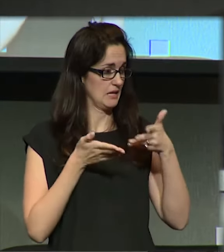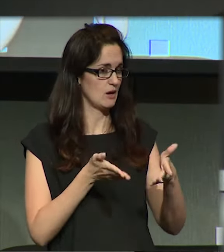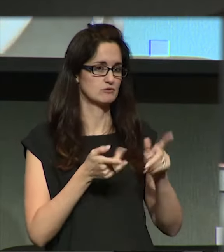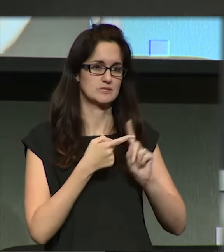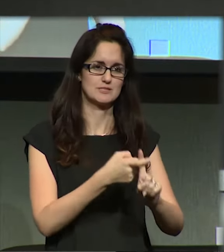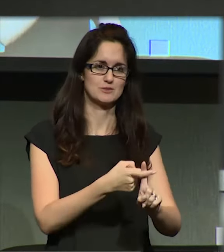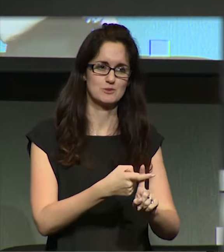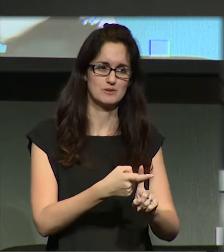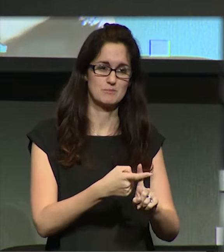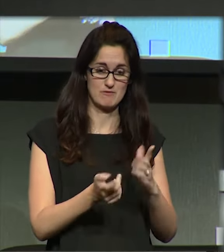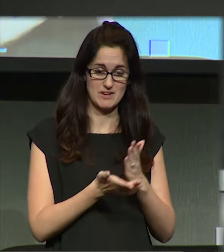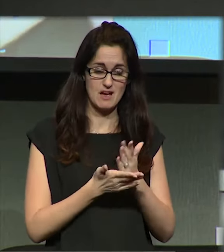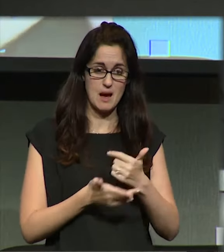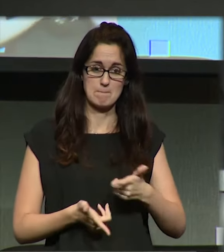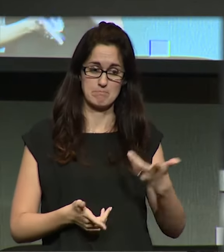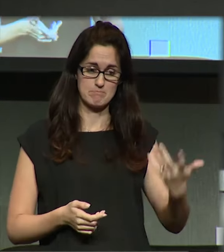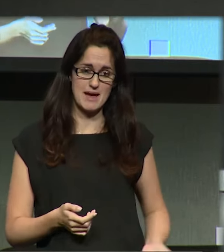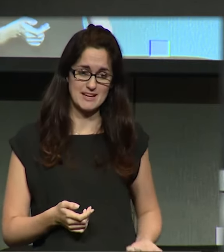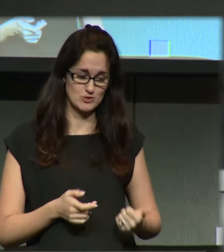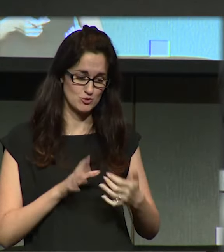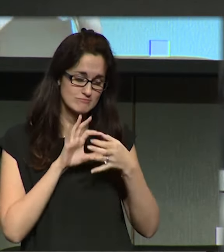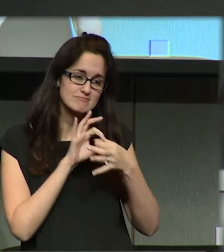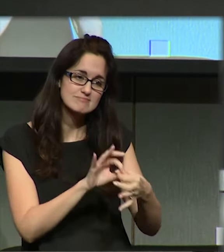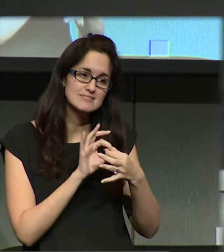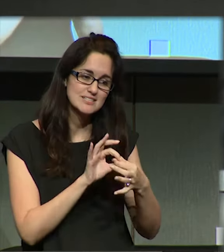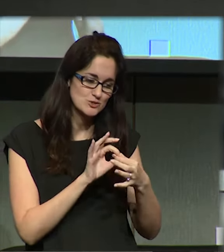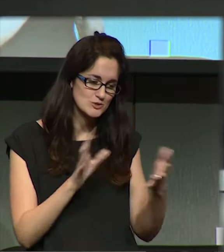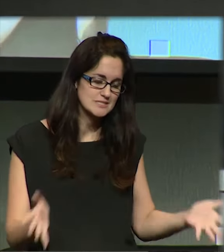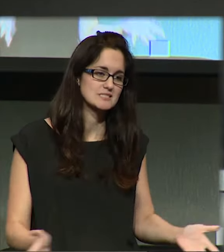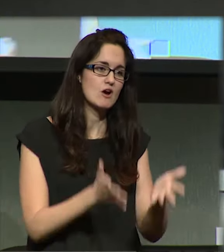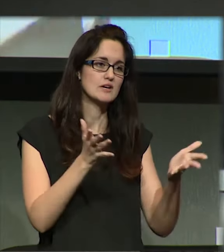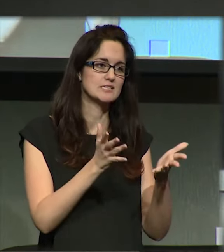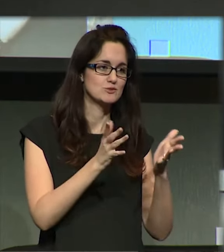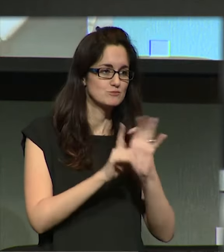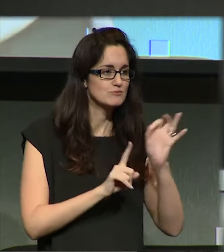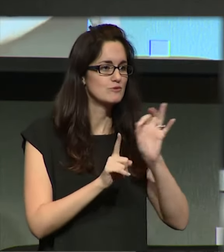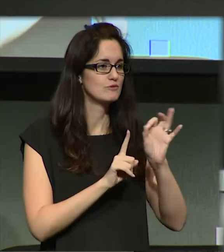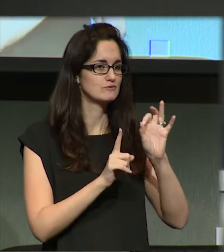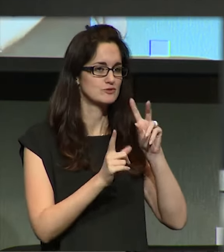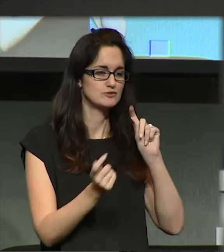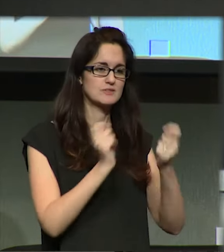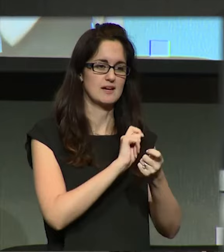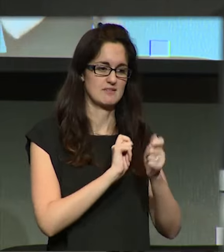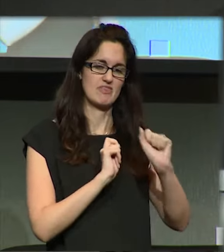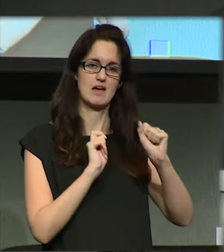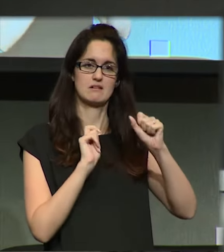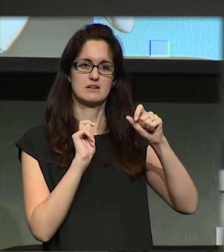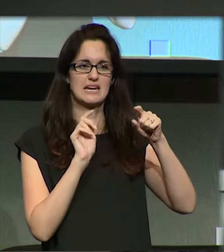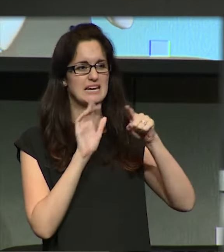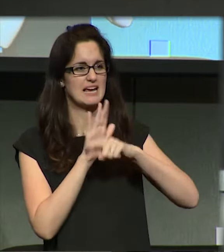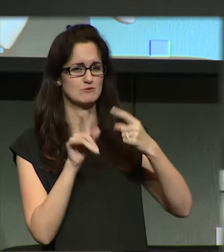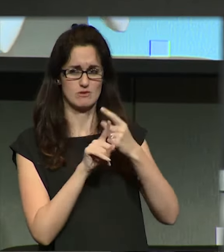when in fact I'm paid to be in a relationship to nurture something other than that, to smash that stereotype. Does that make sense?